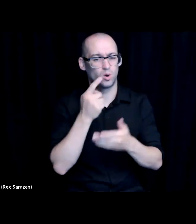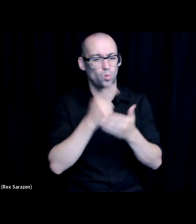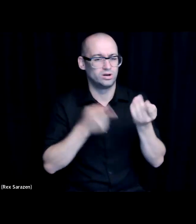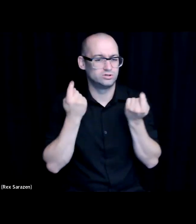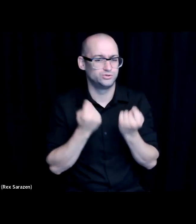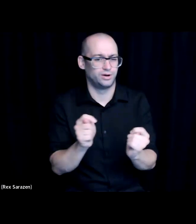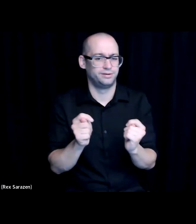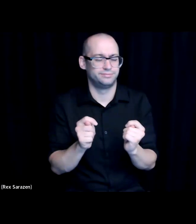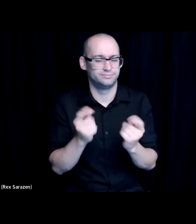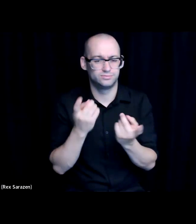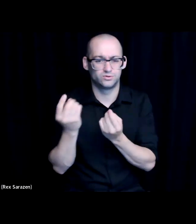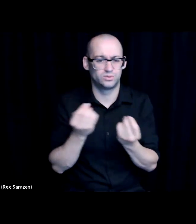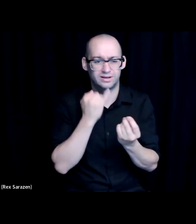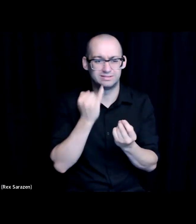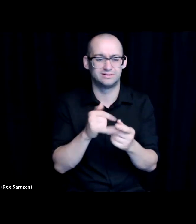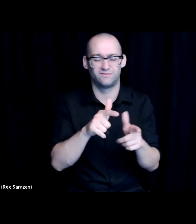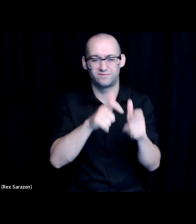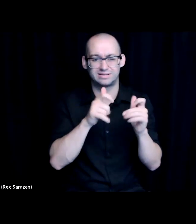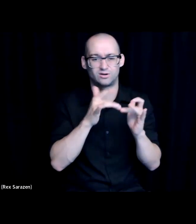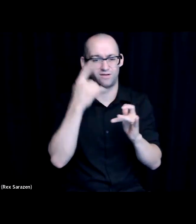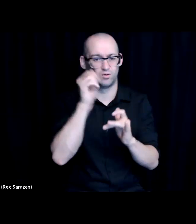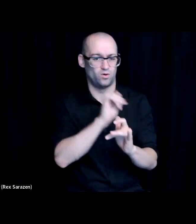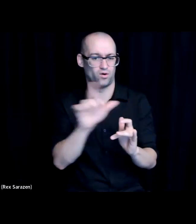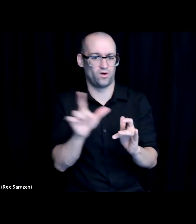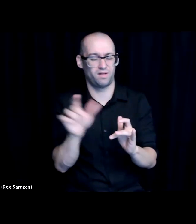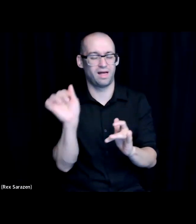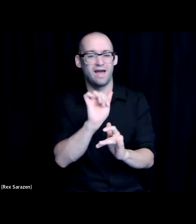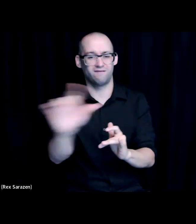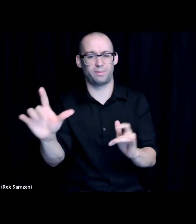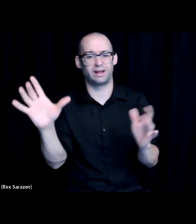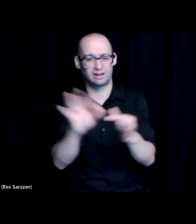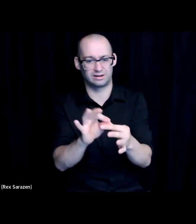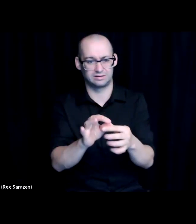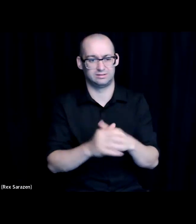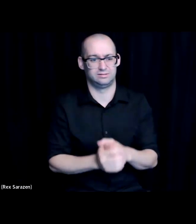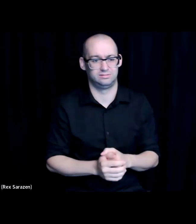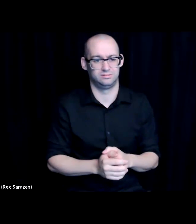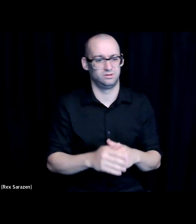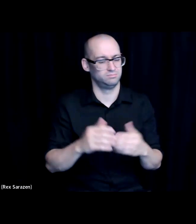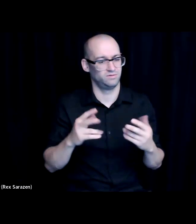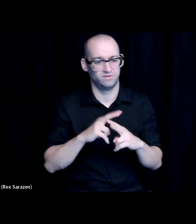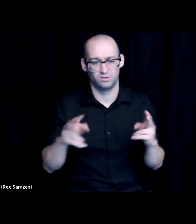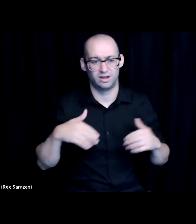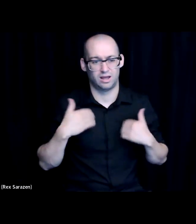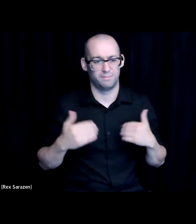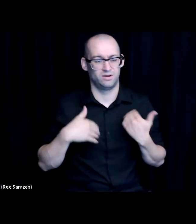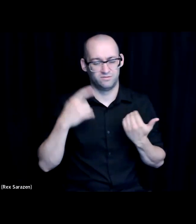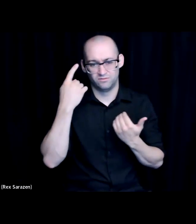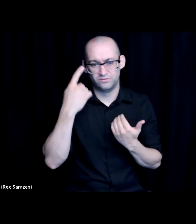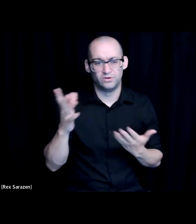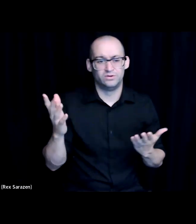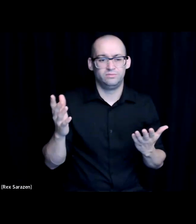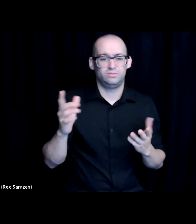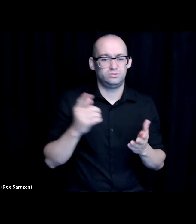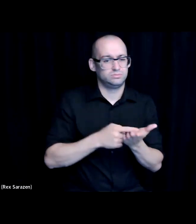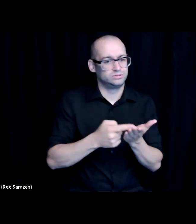the broadband for all, to get everybody connected. And I'd be more than happy to